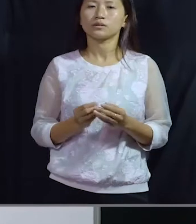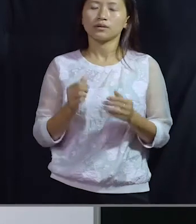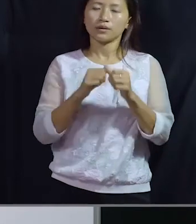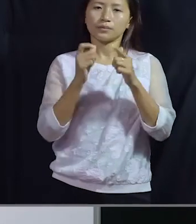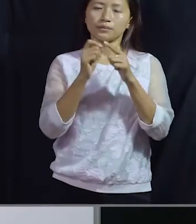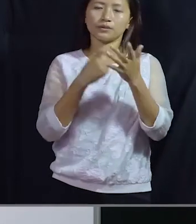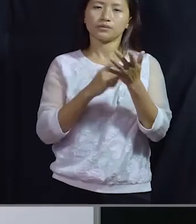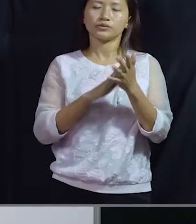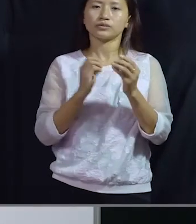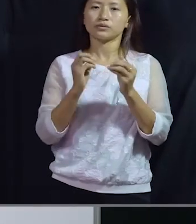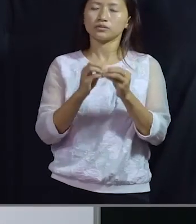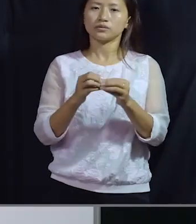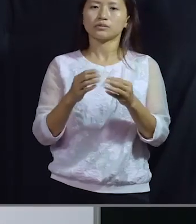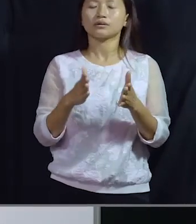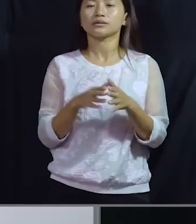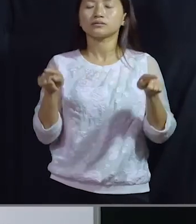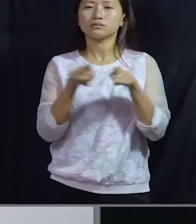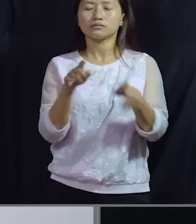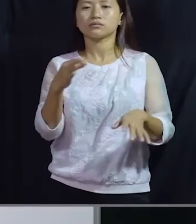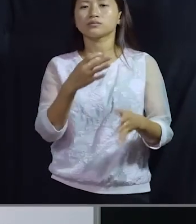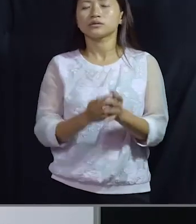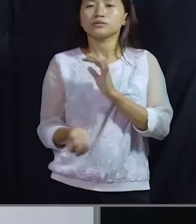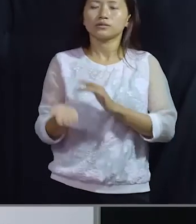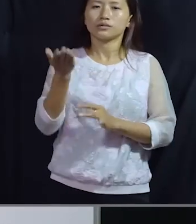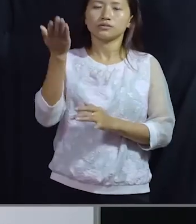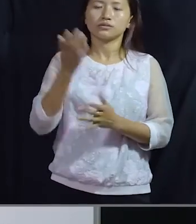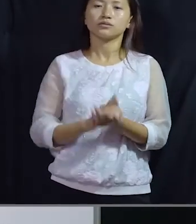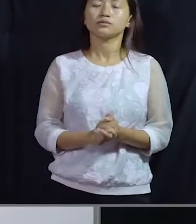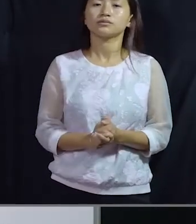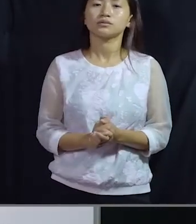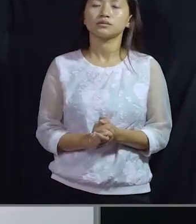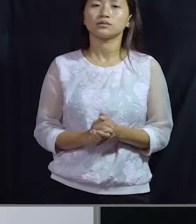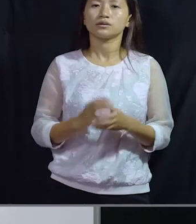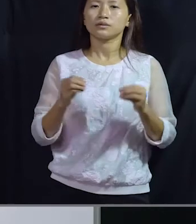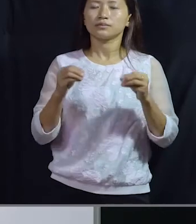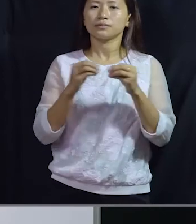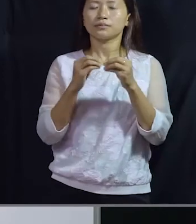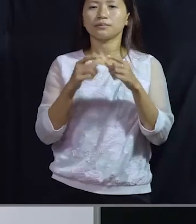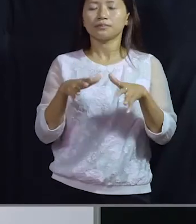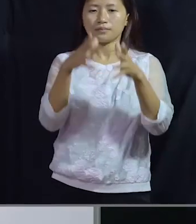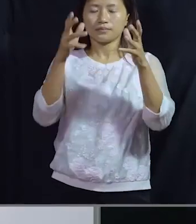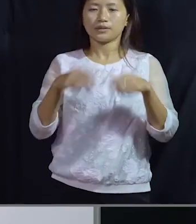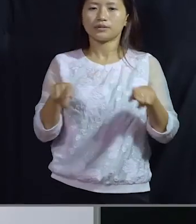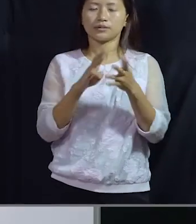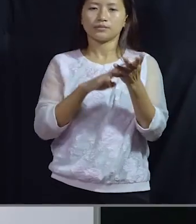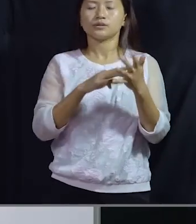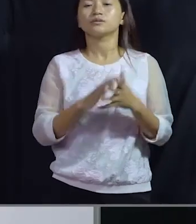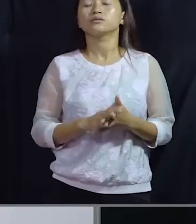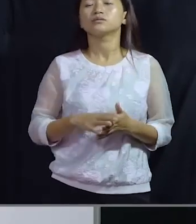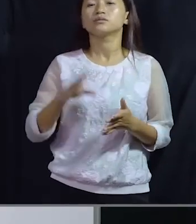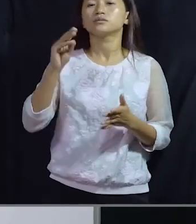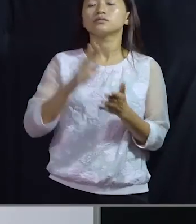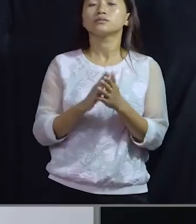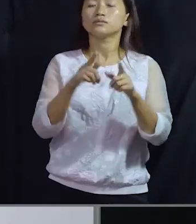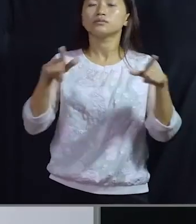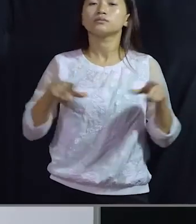appreciated. Appreciated means it has been increased. For plant and machinery, it was decreased, depreciated. For land